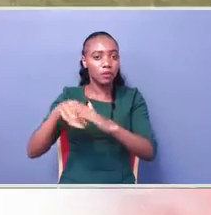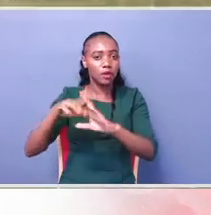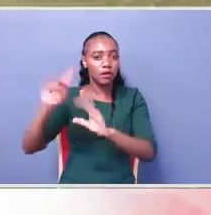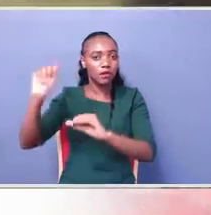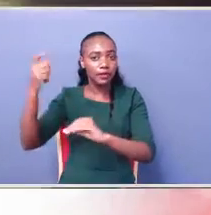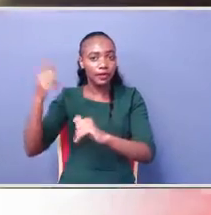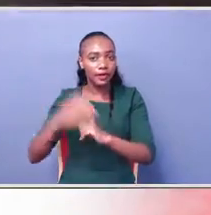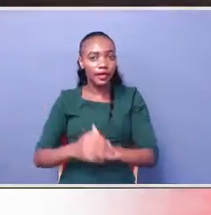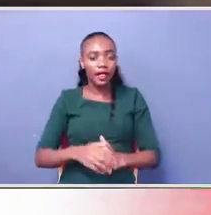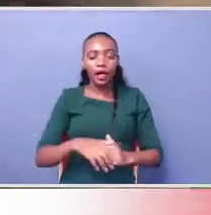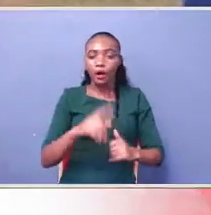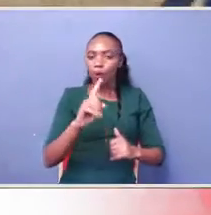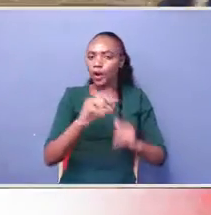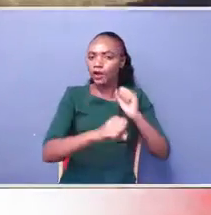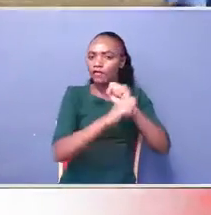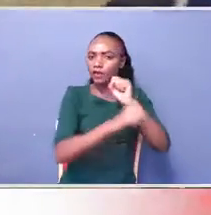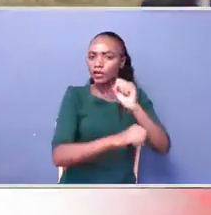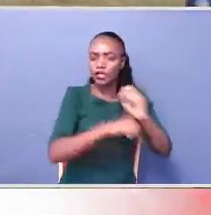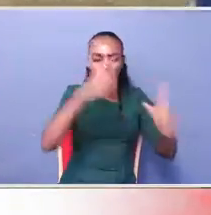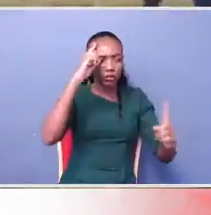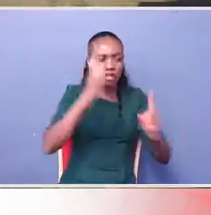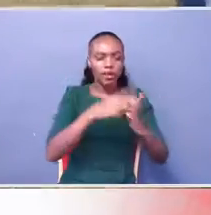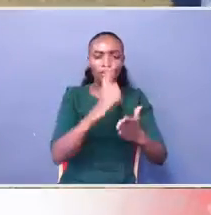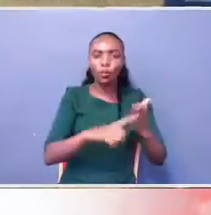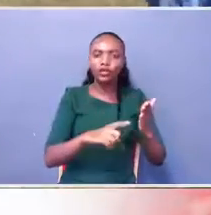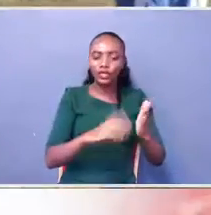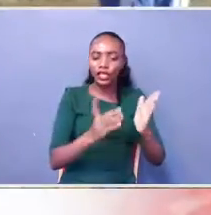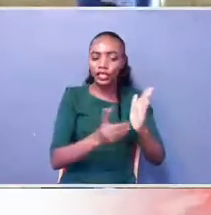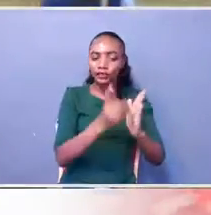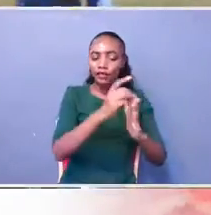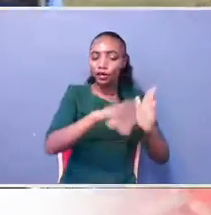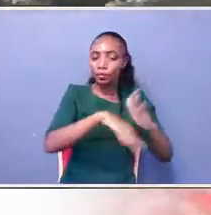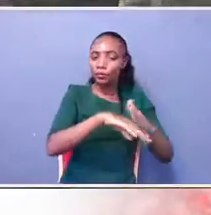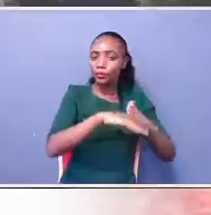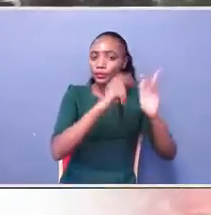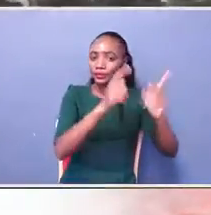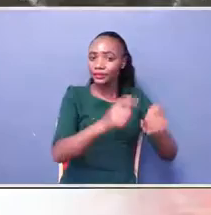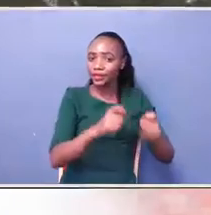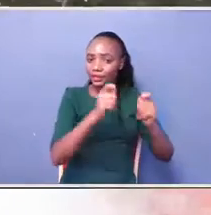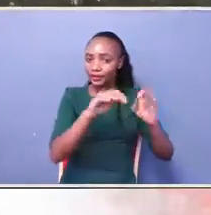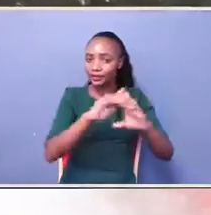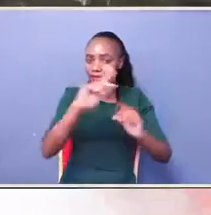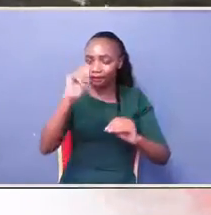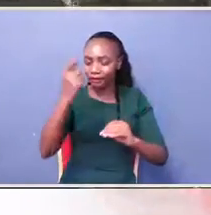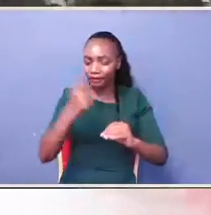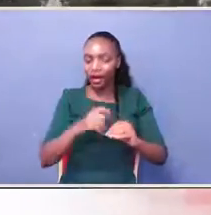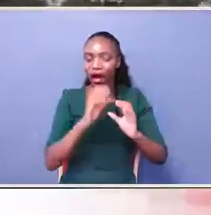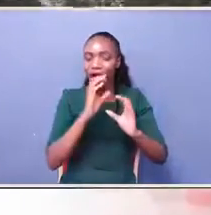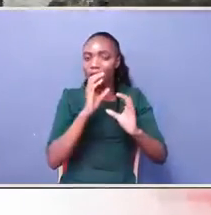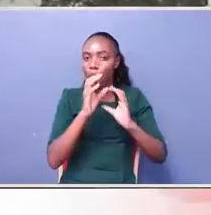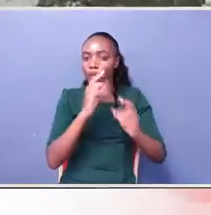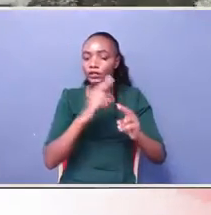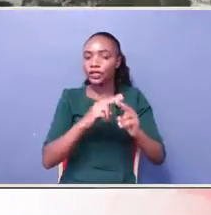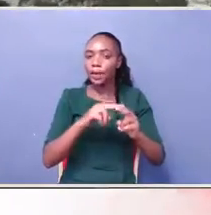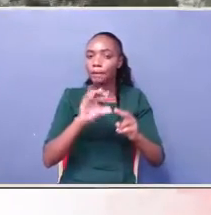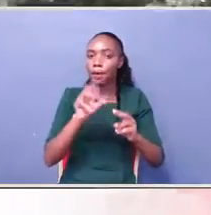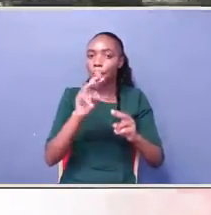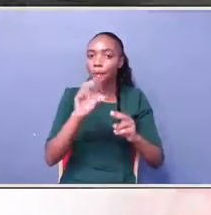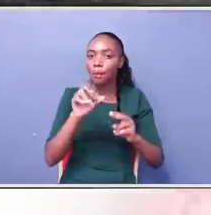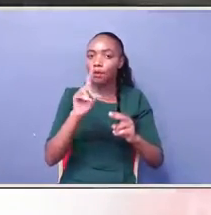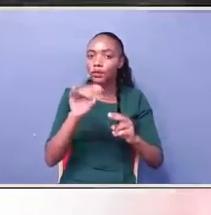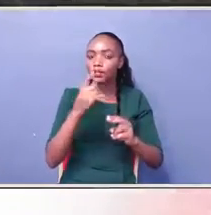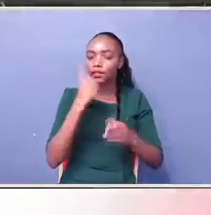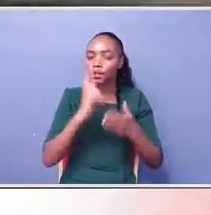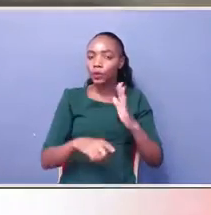Ndogo, a foundation that seeks to identify, nurture and develop football talents in the country, led by coach Lawrence Omondi, stated that the